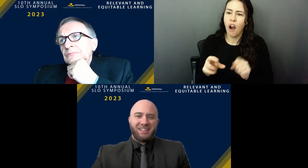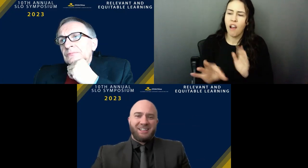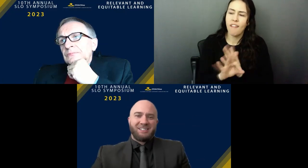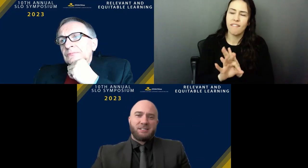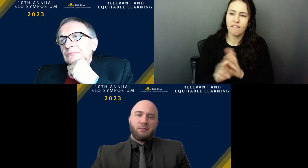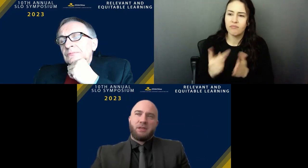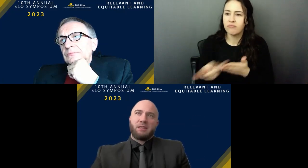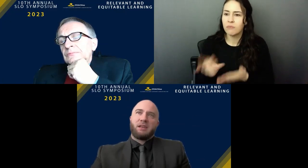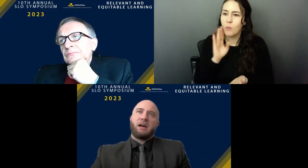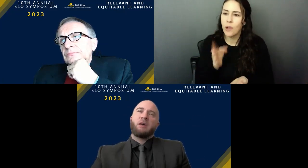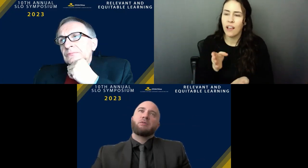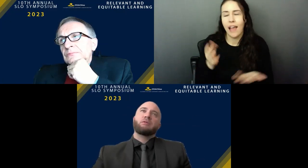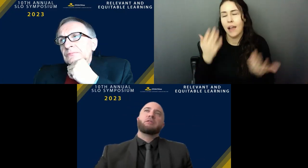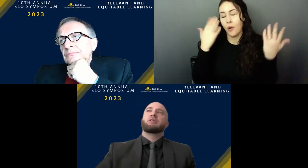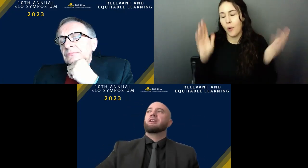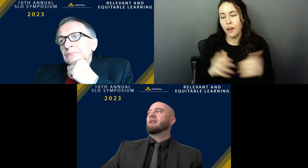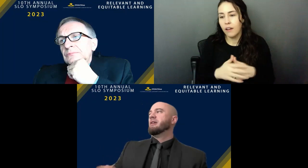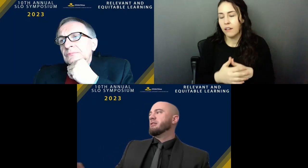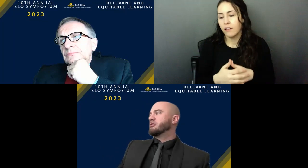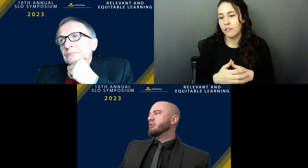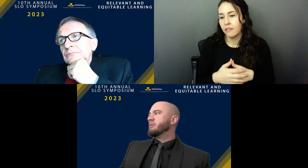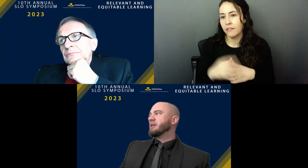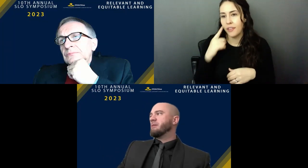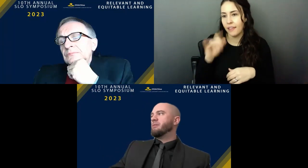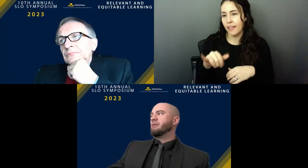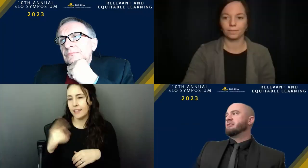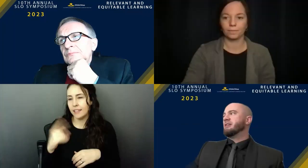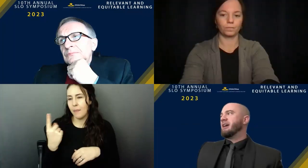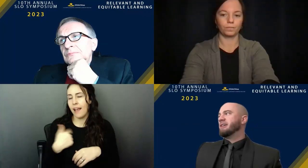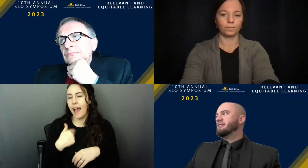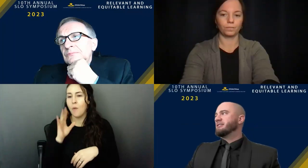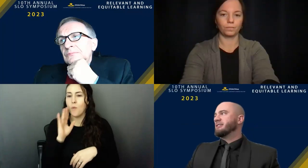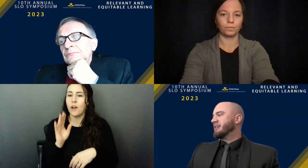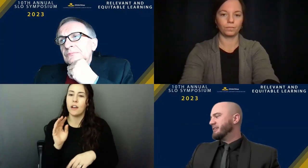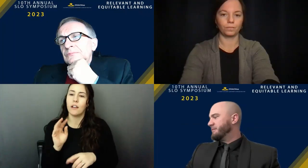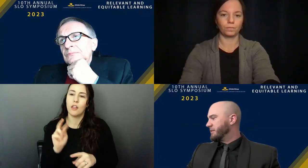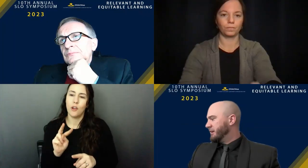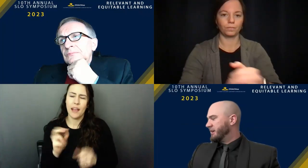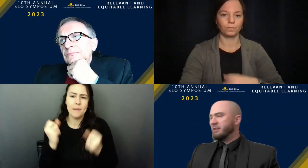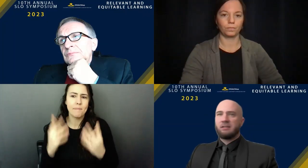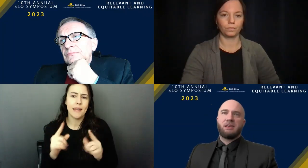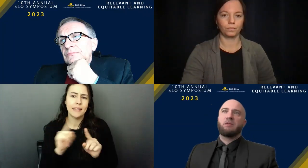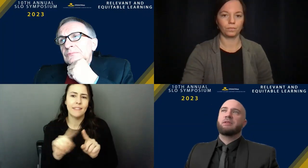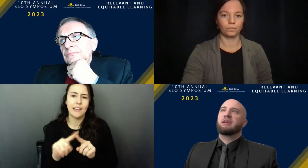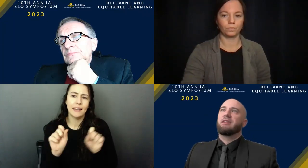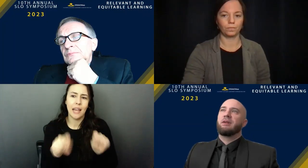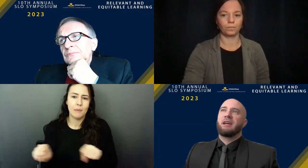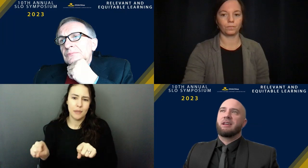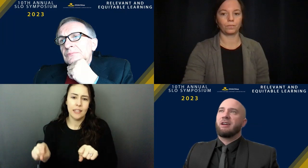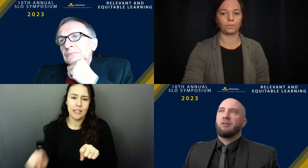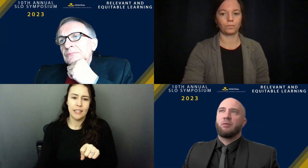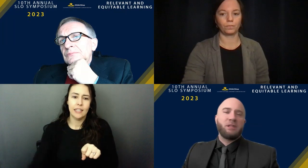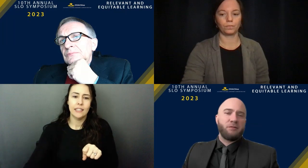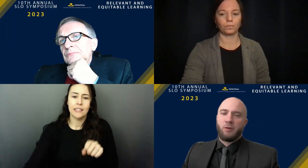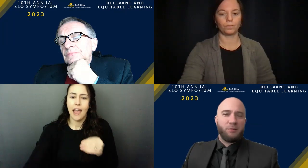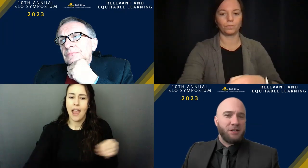So I think that's just something that I would really look at. There's so many capabilities that it has. And just like I said, in this thing we put together, I had